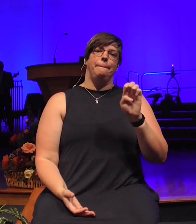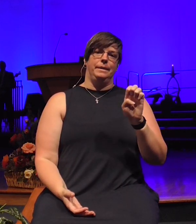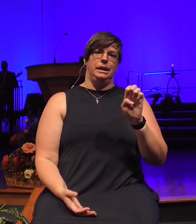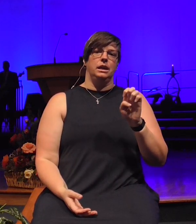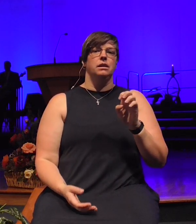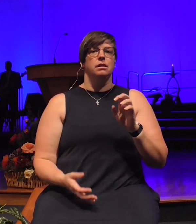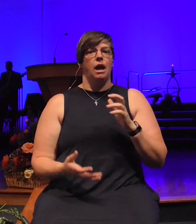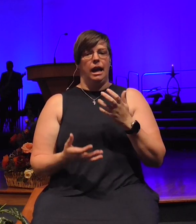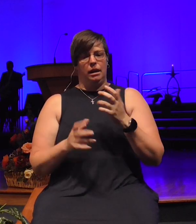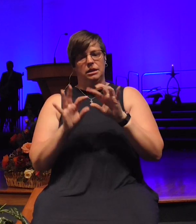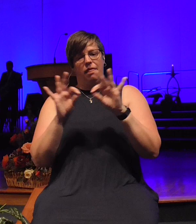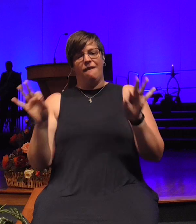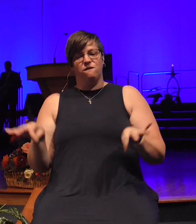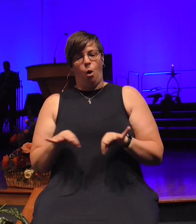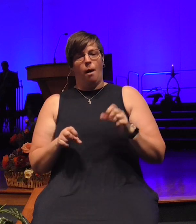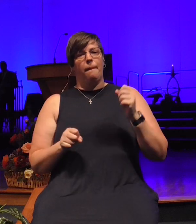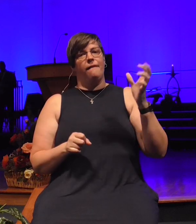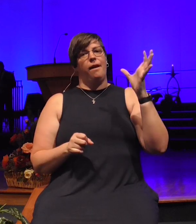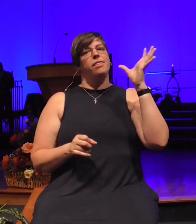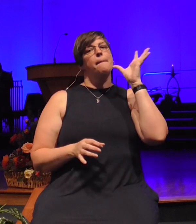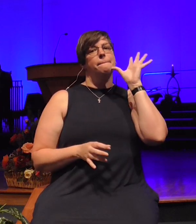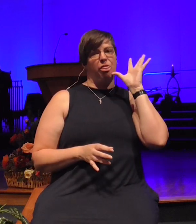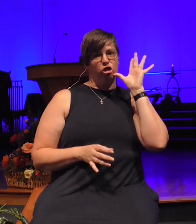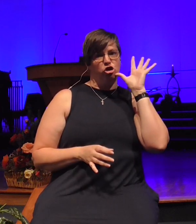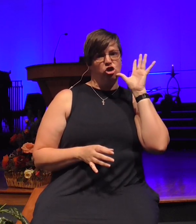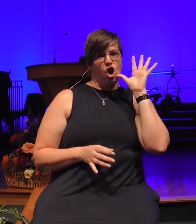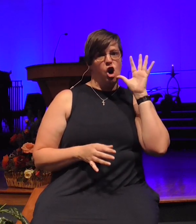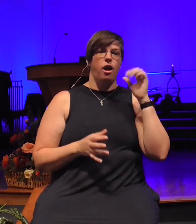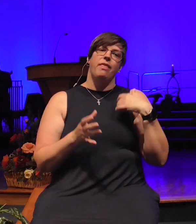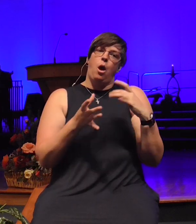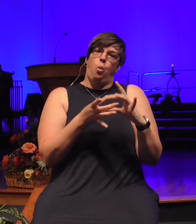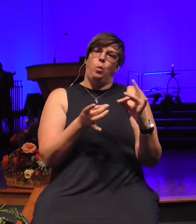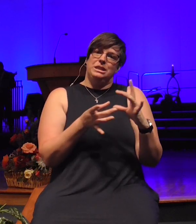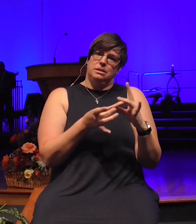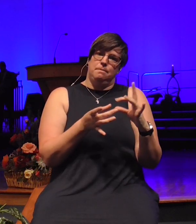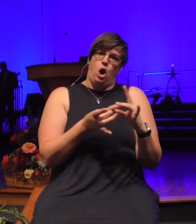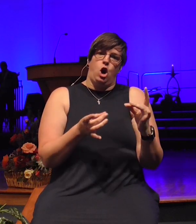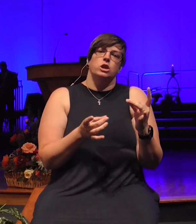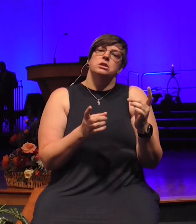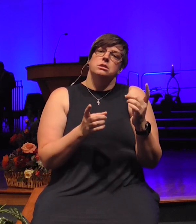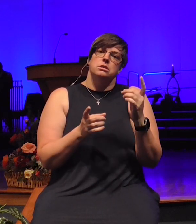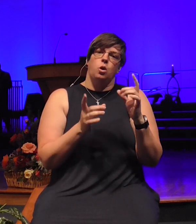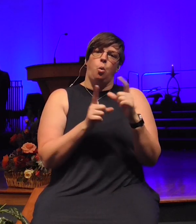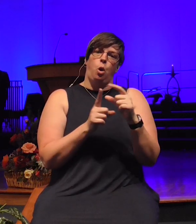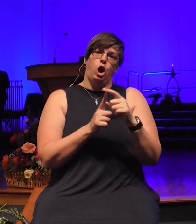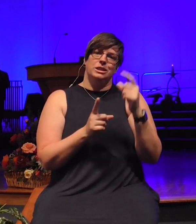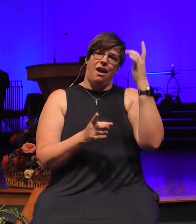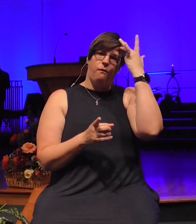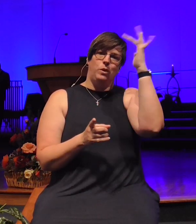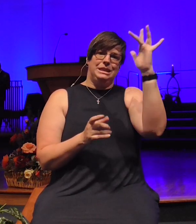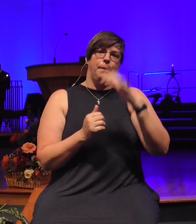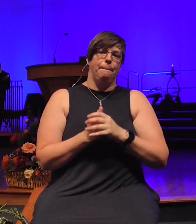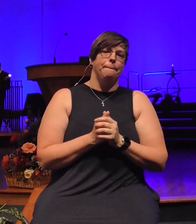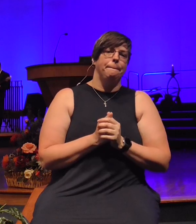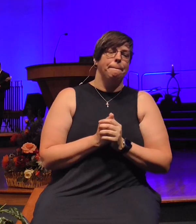Mother, which whispers words of wisdom to him in times of trouble.